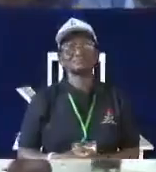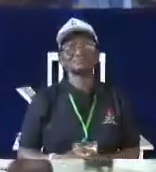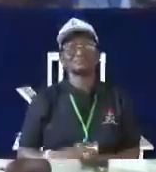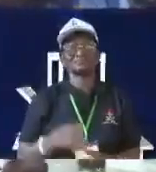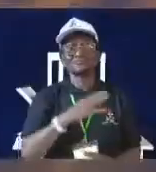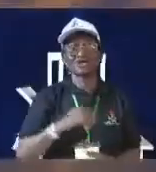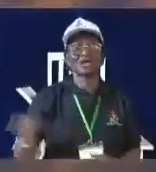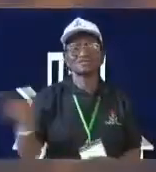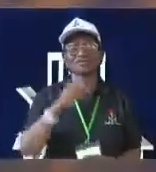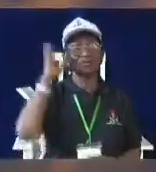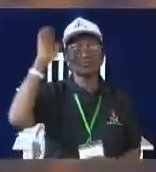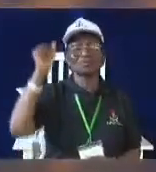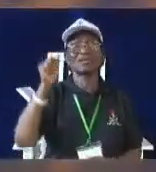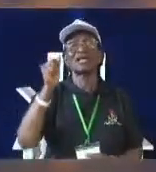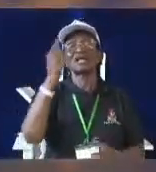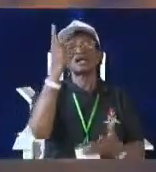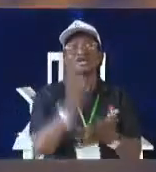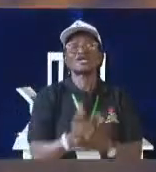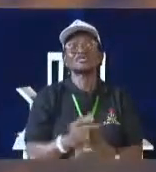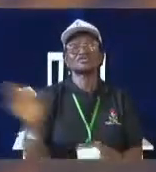And you will reach your goal.